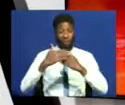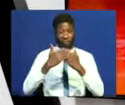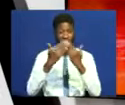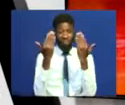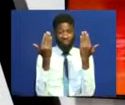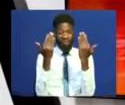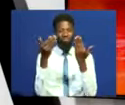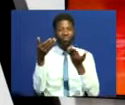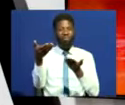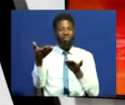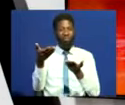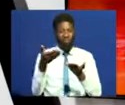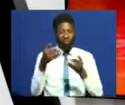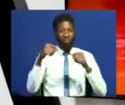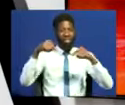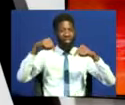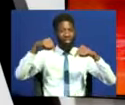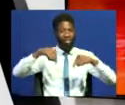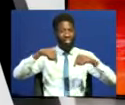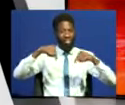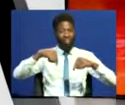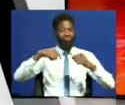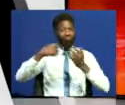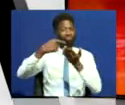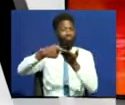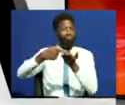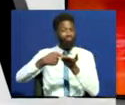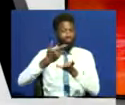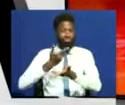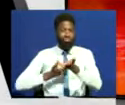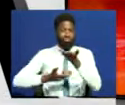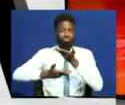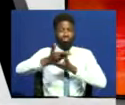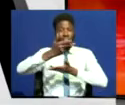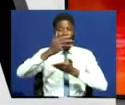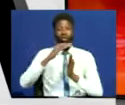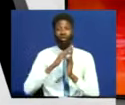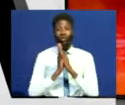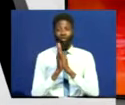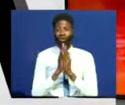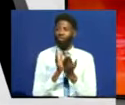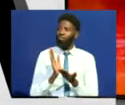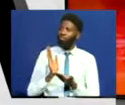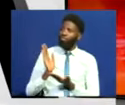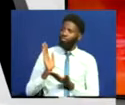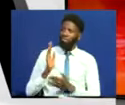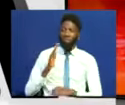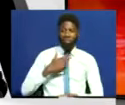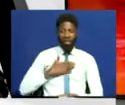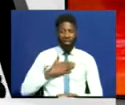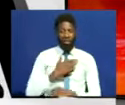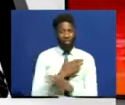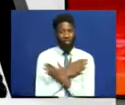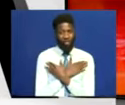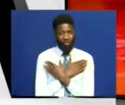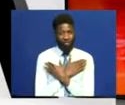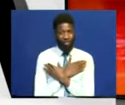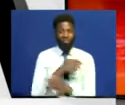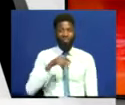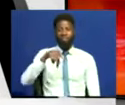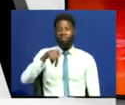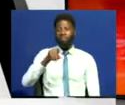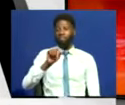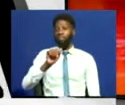this fateful day. This is the conversation, the story that has just been aired and done by my very colleague, that is Pauline, has been